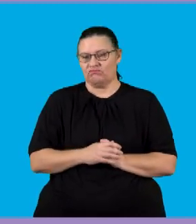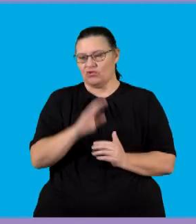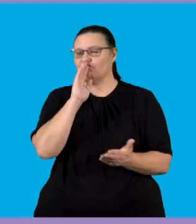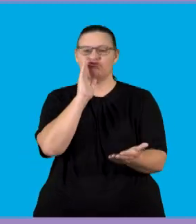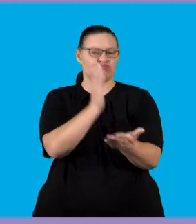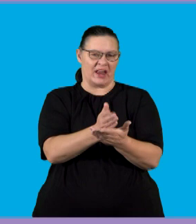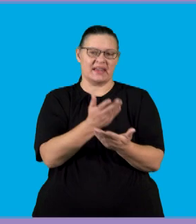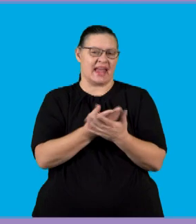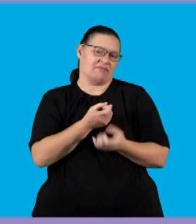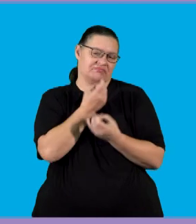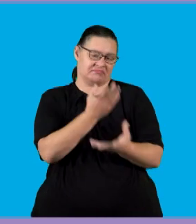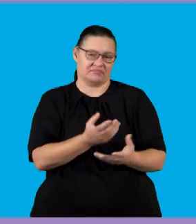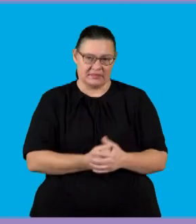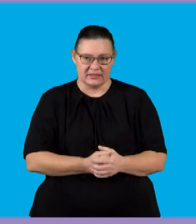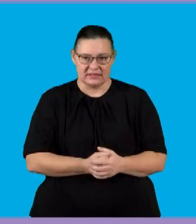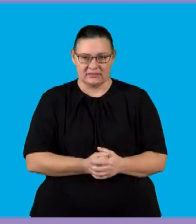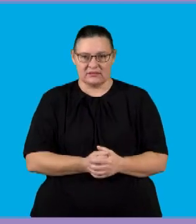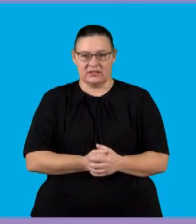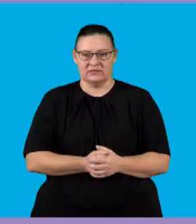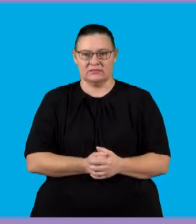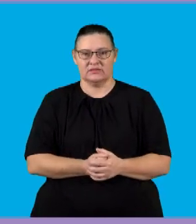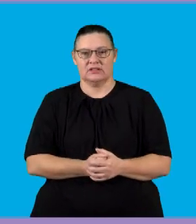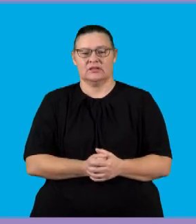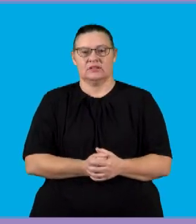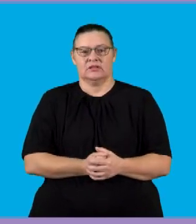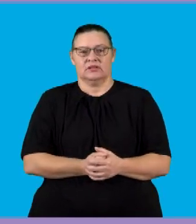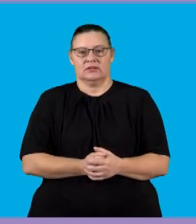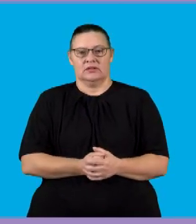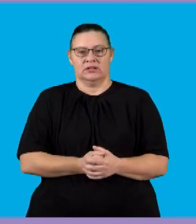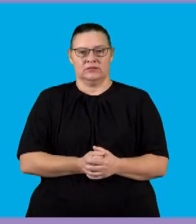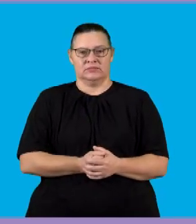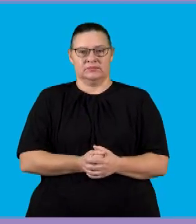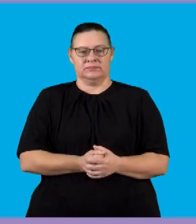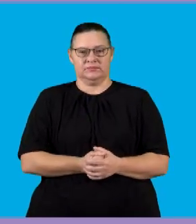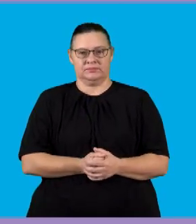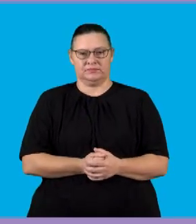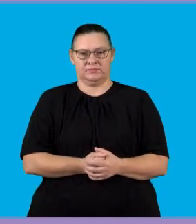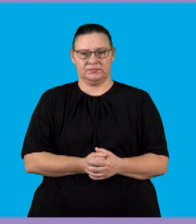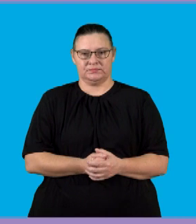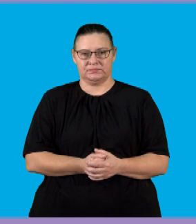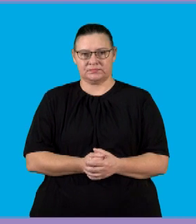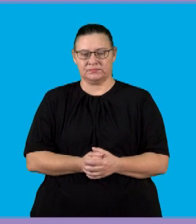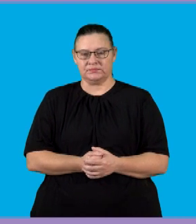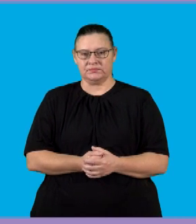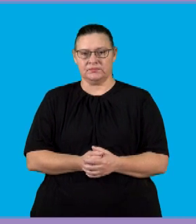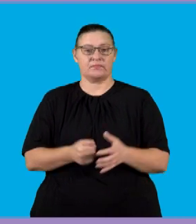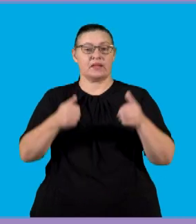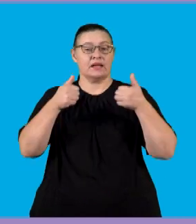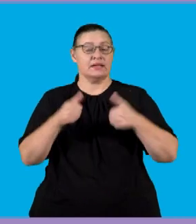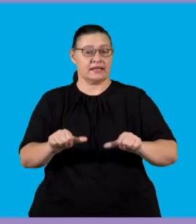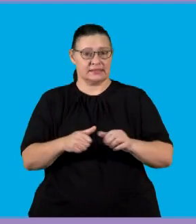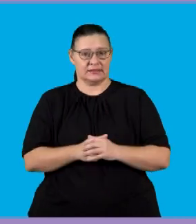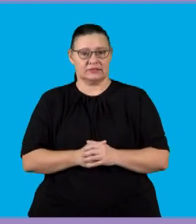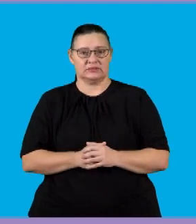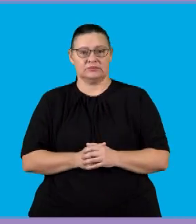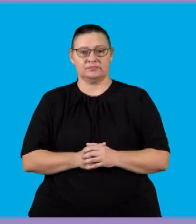straight from the given expression, we could have said that our answer there is 1. The next one